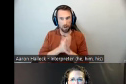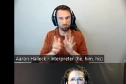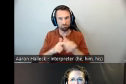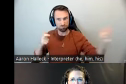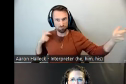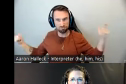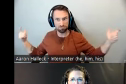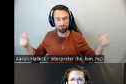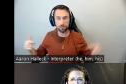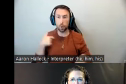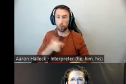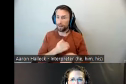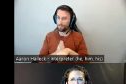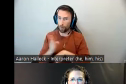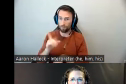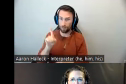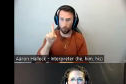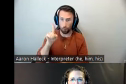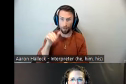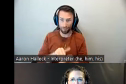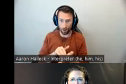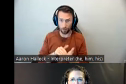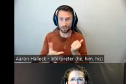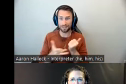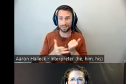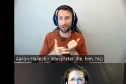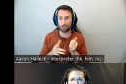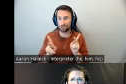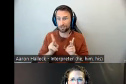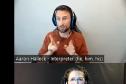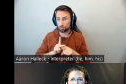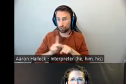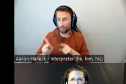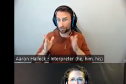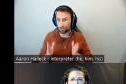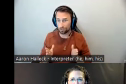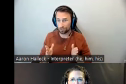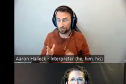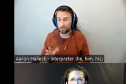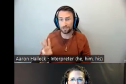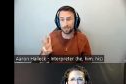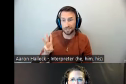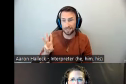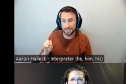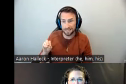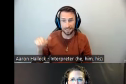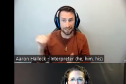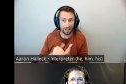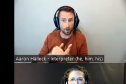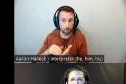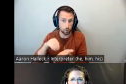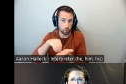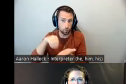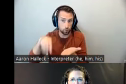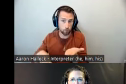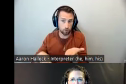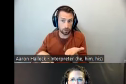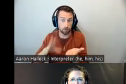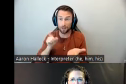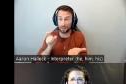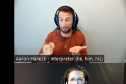over 1,000 technology professionals, 60,000 students. And just to give you an idea of that number,